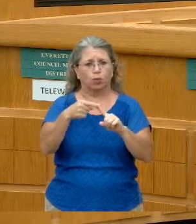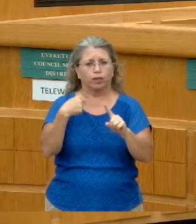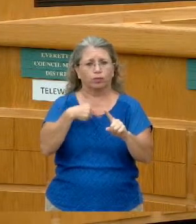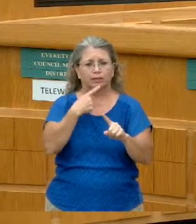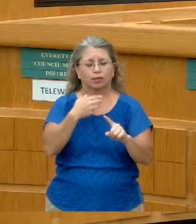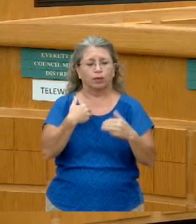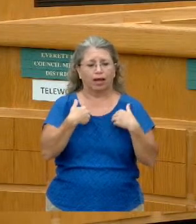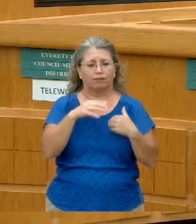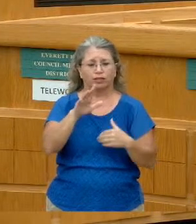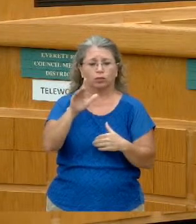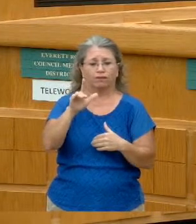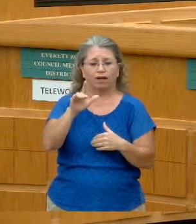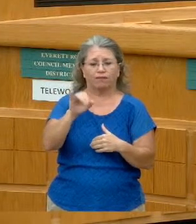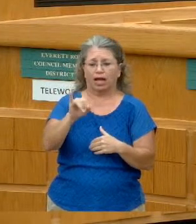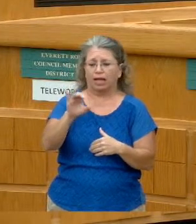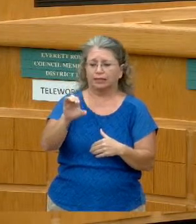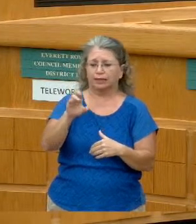cover us.